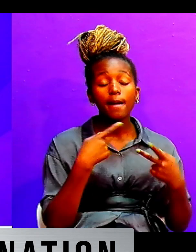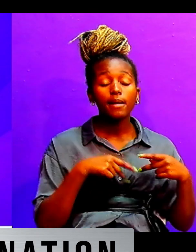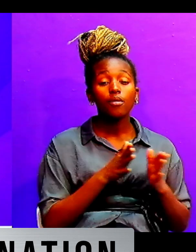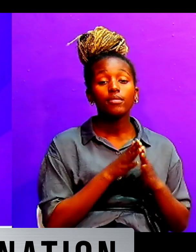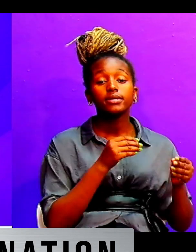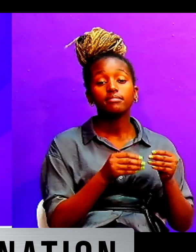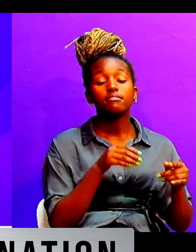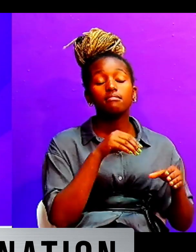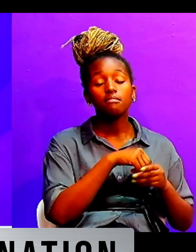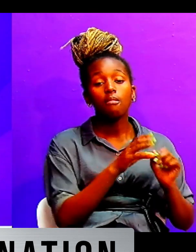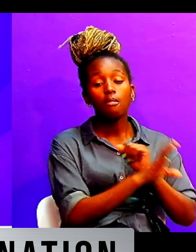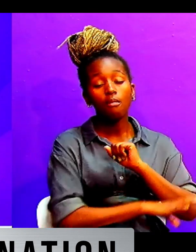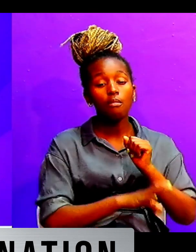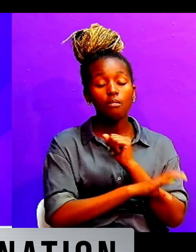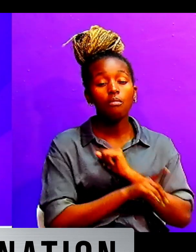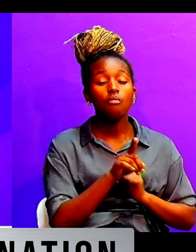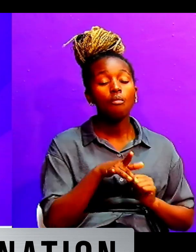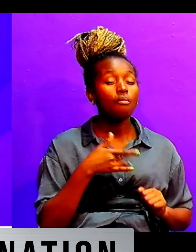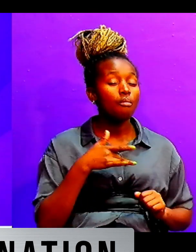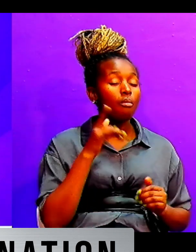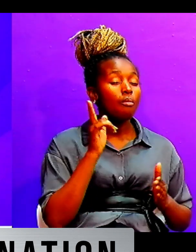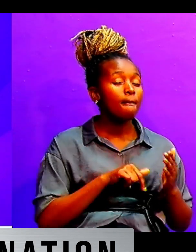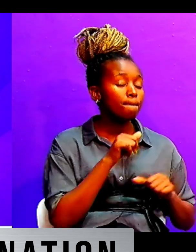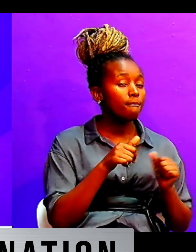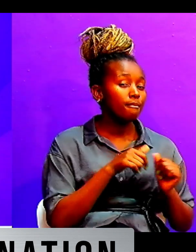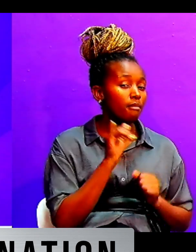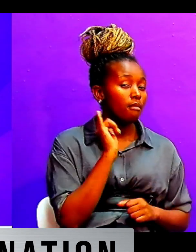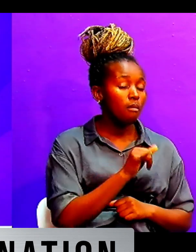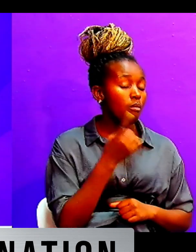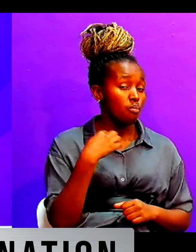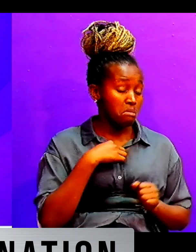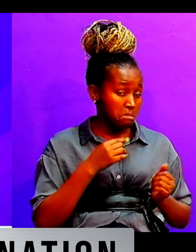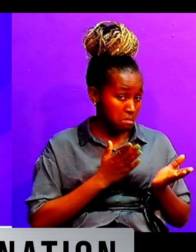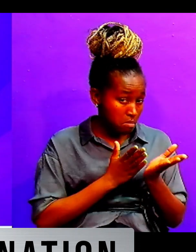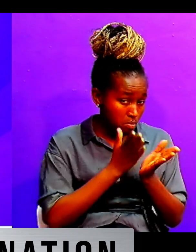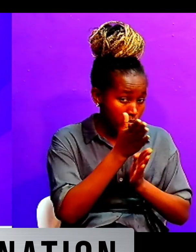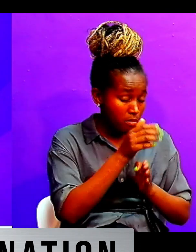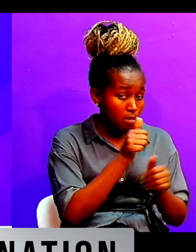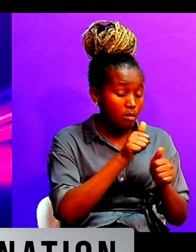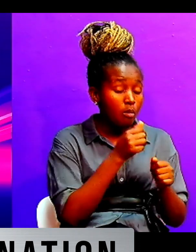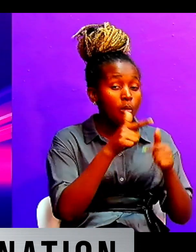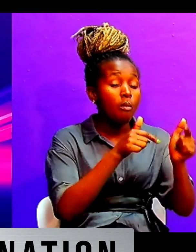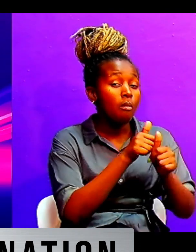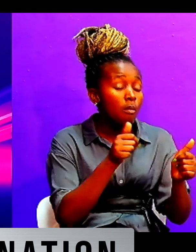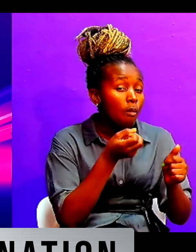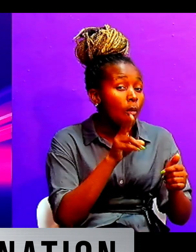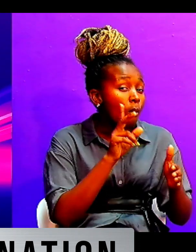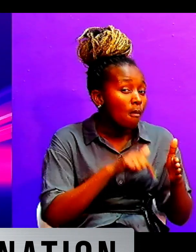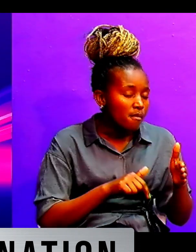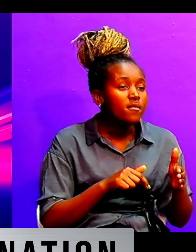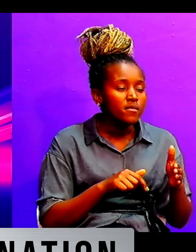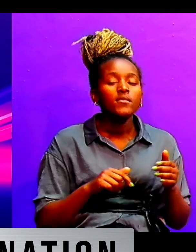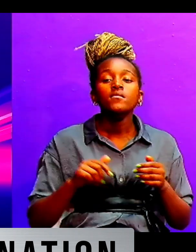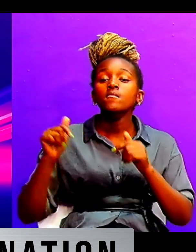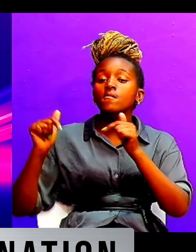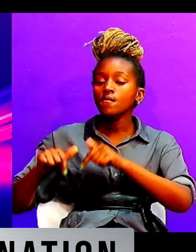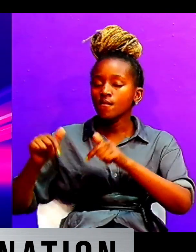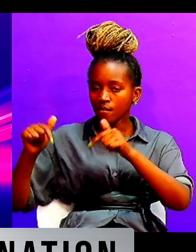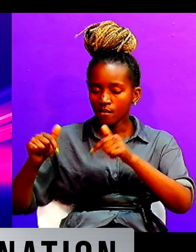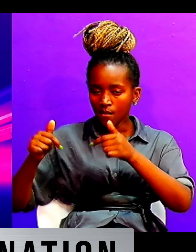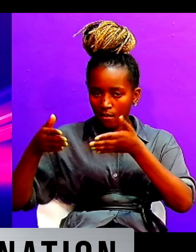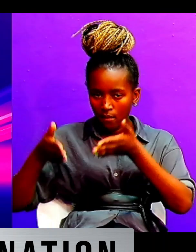trajectory, Edwin? What do you think? What do we need to do differently? Today, like right now? Yes.